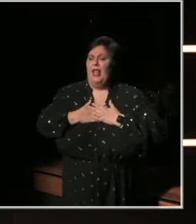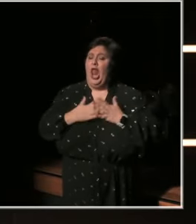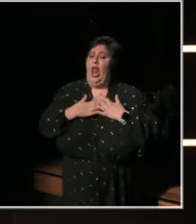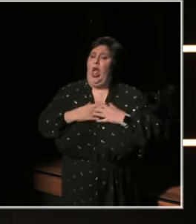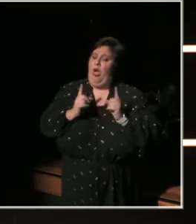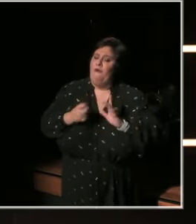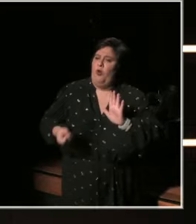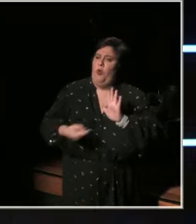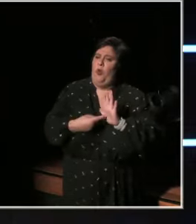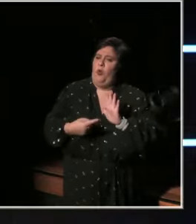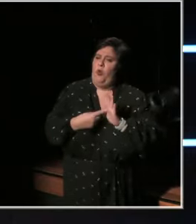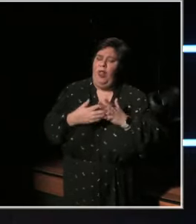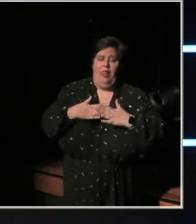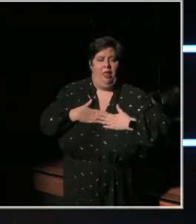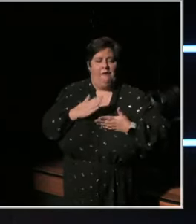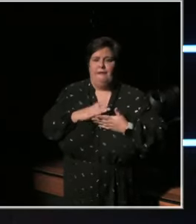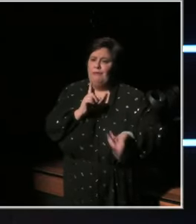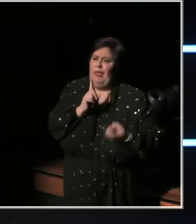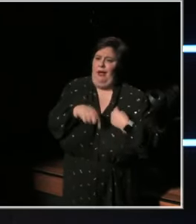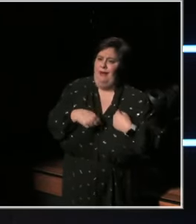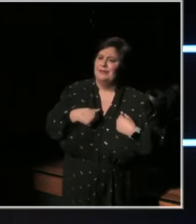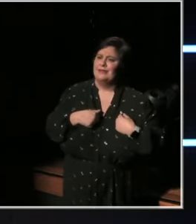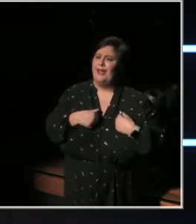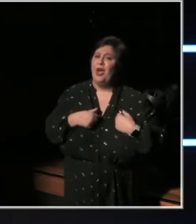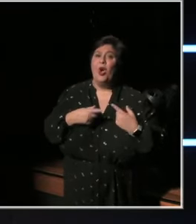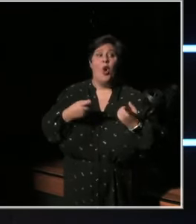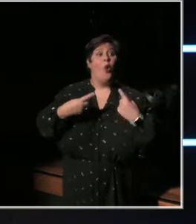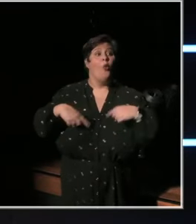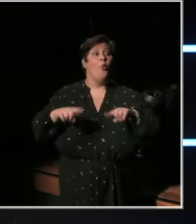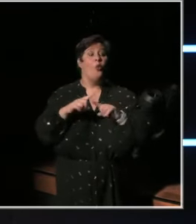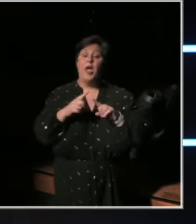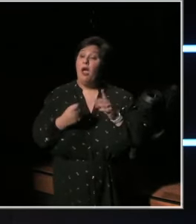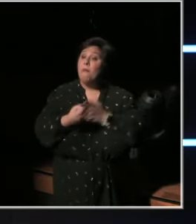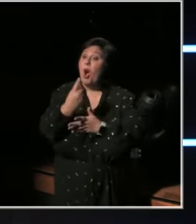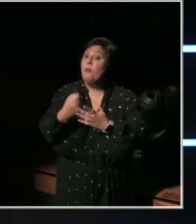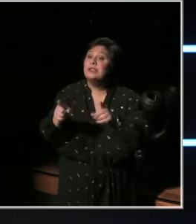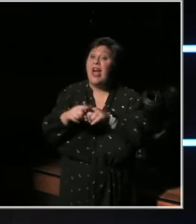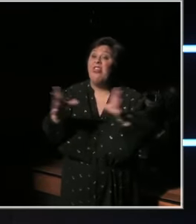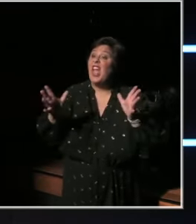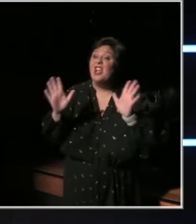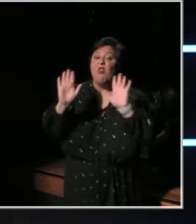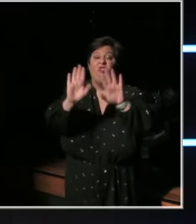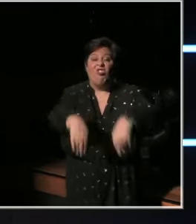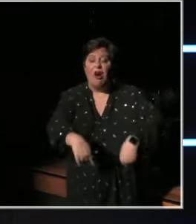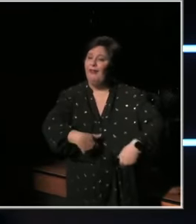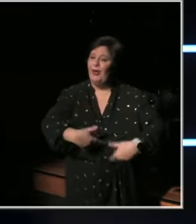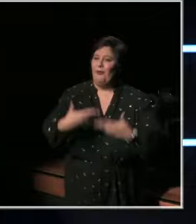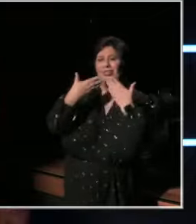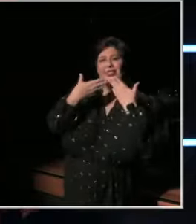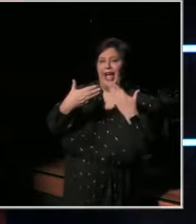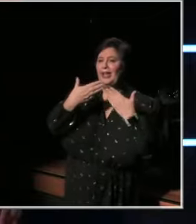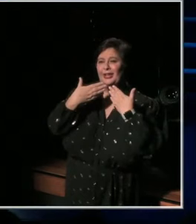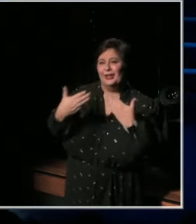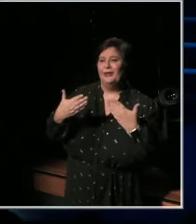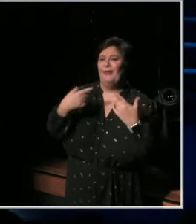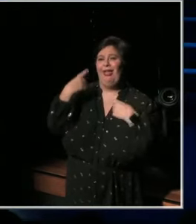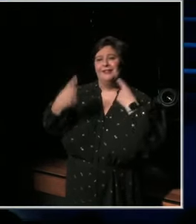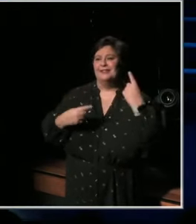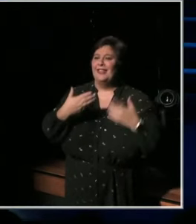is the key, love is the answer. And we don't take any of these moments for granted. So thank you, London. Thank you so much.